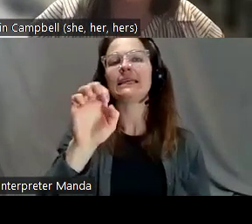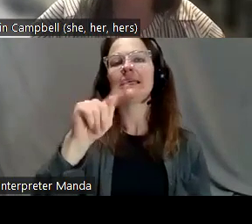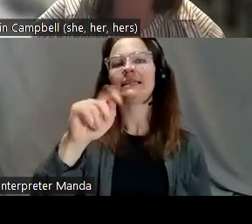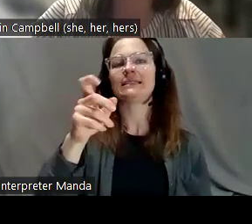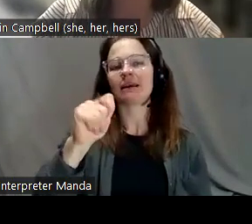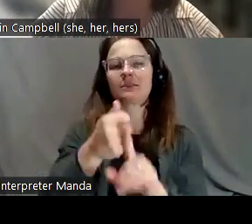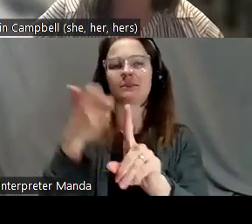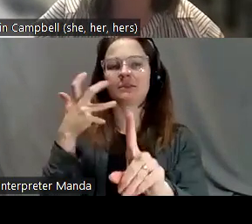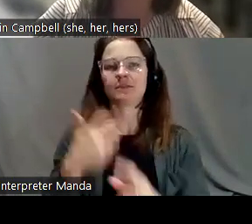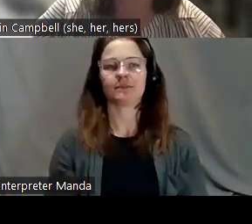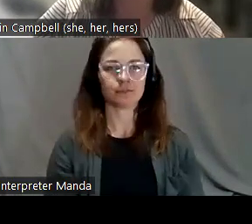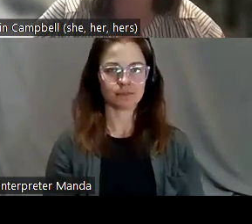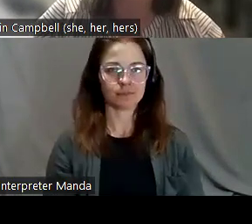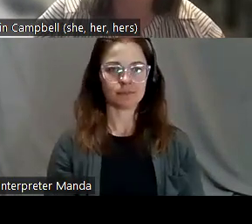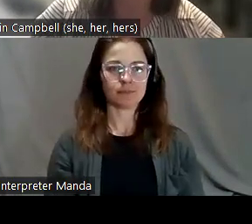please.